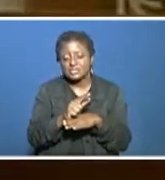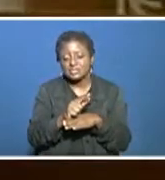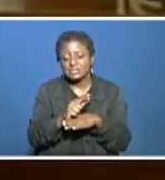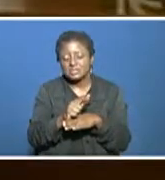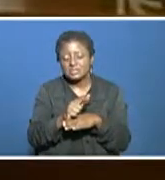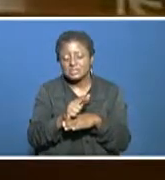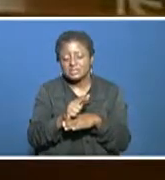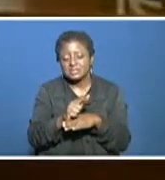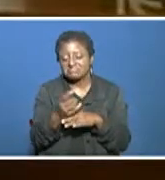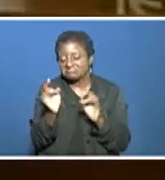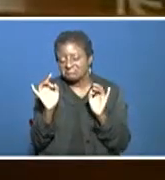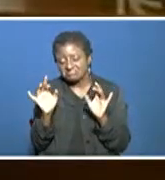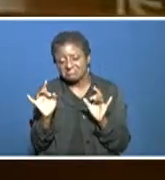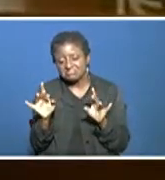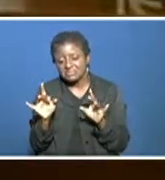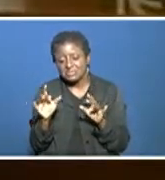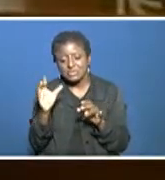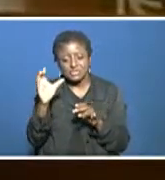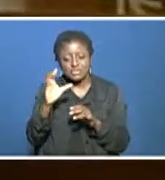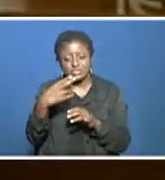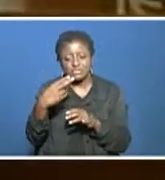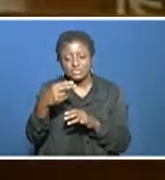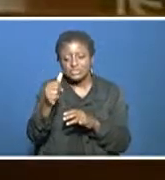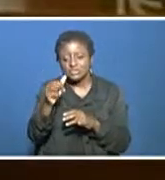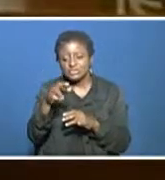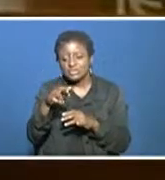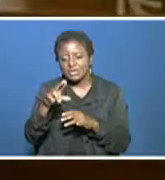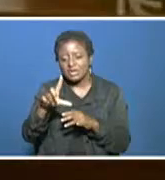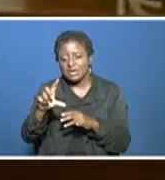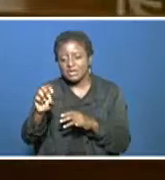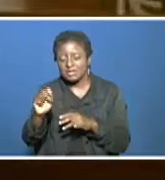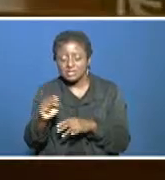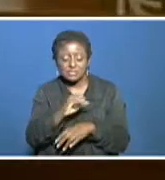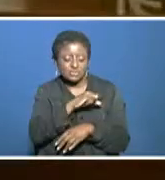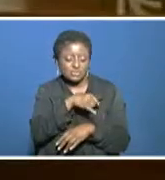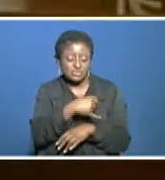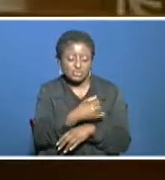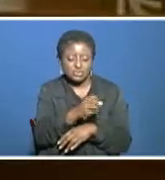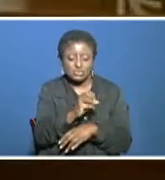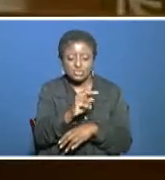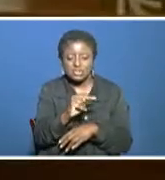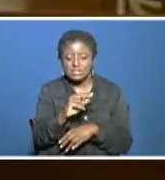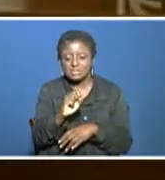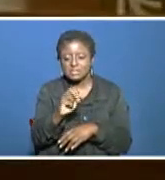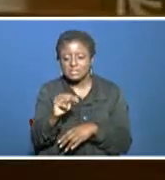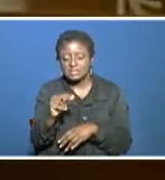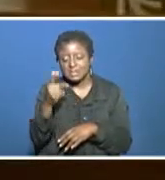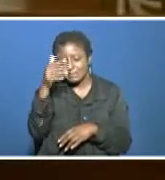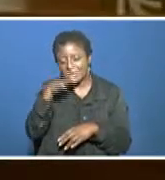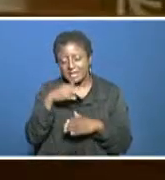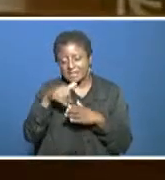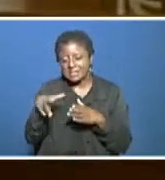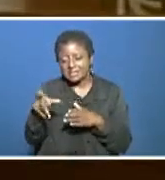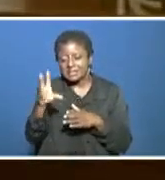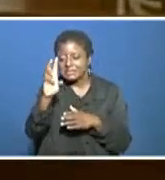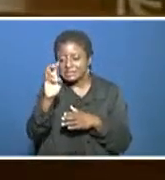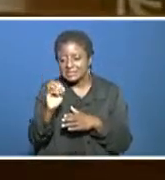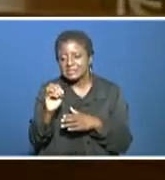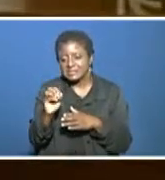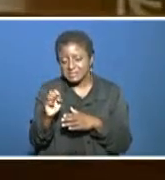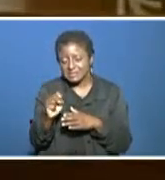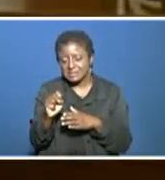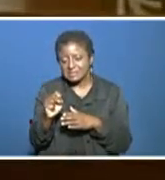of Charles Johnson, a man in his 60s who was confined to a house without